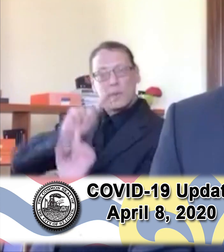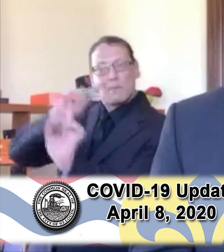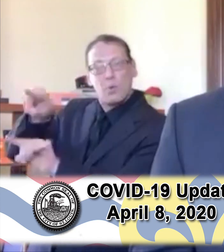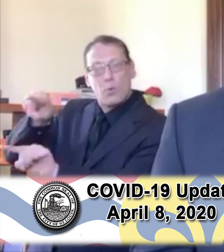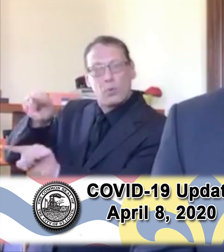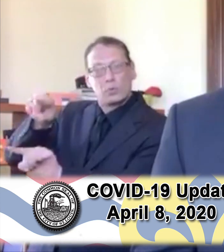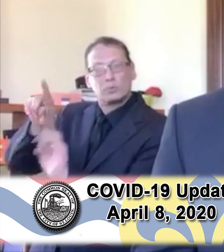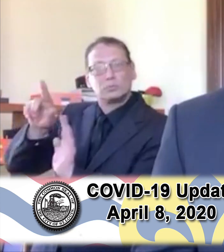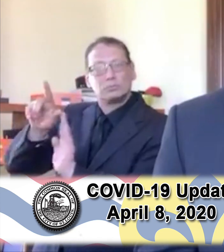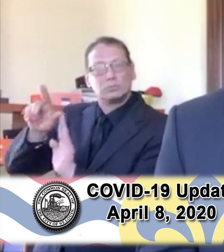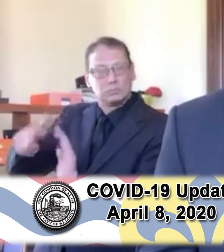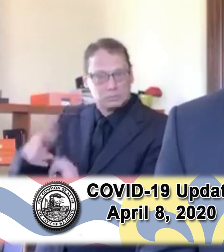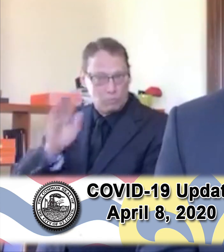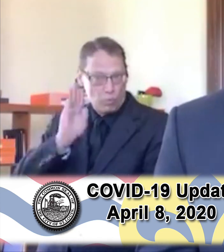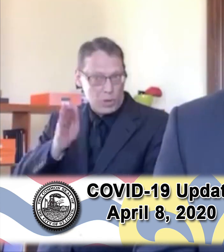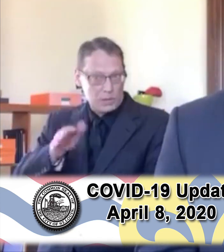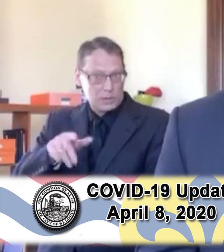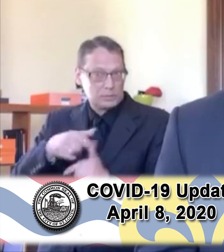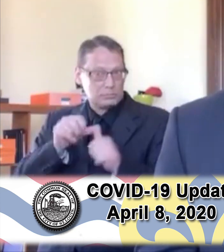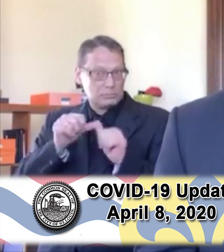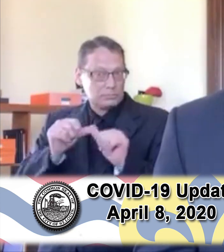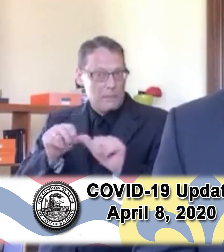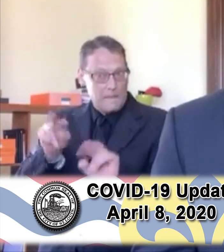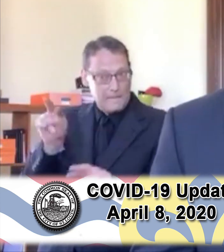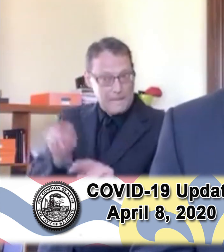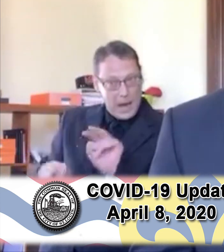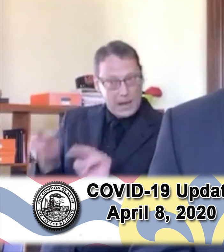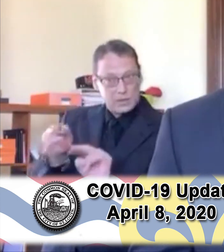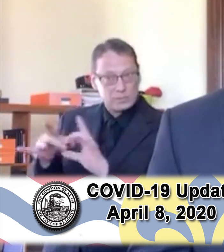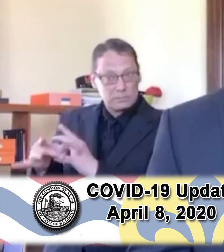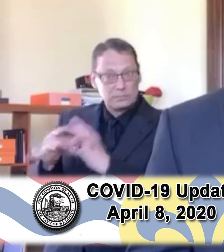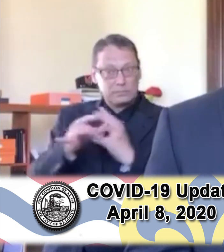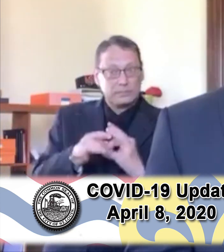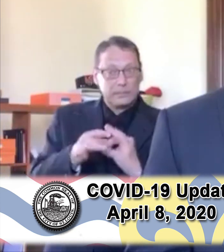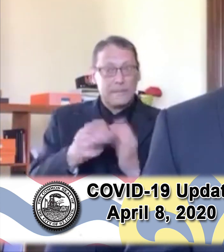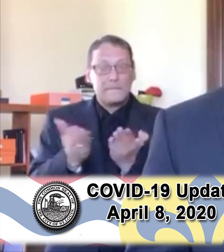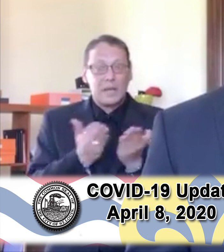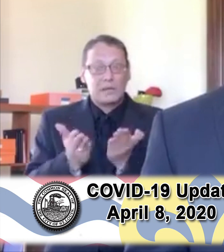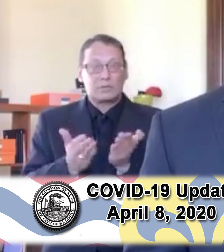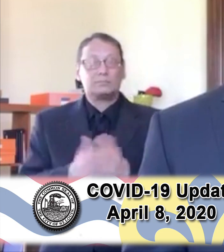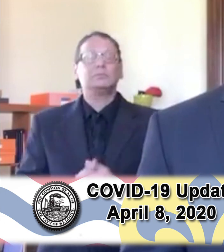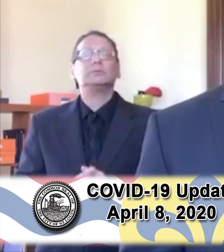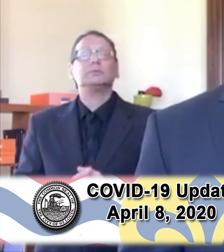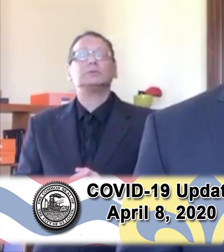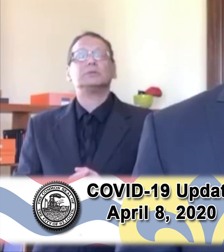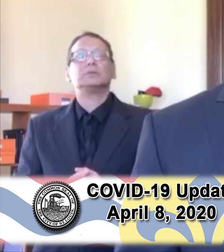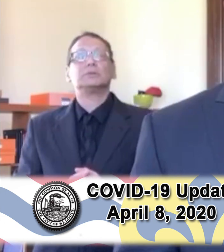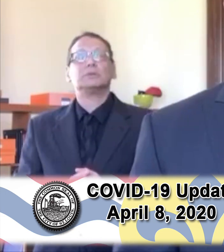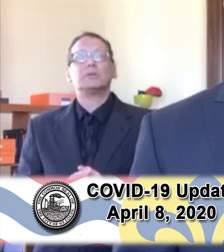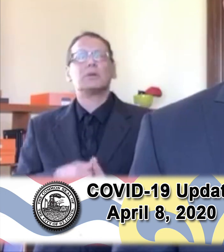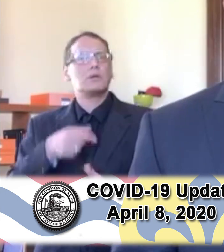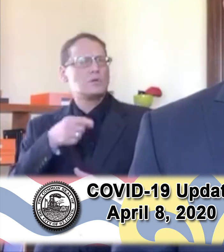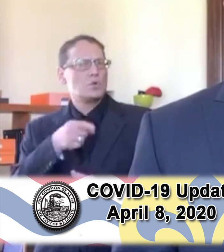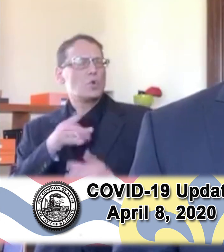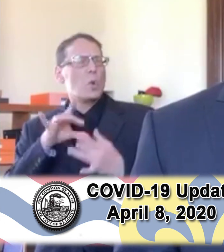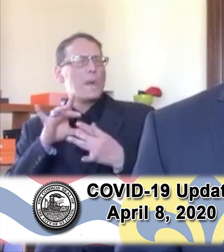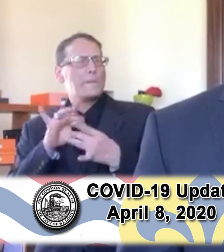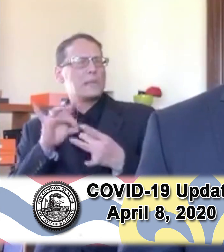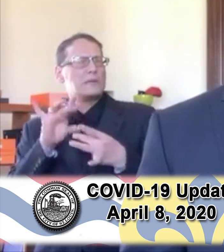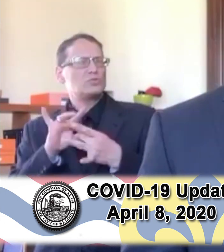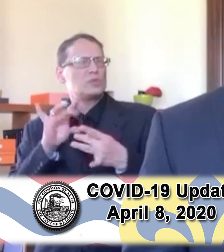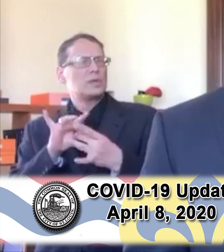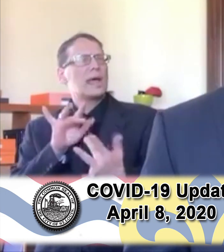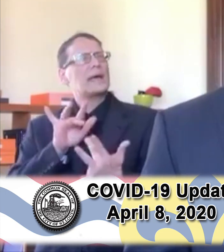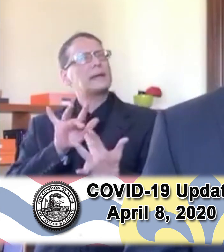we'll continue to monitor individuals and make sure they're linked to medical services. You mentioned contact tracing in your